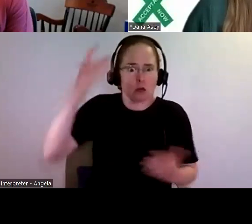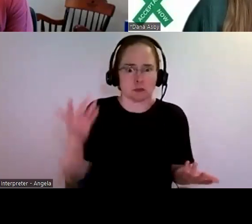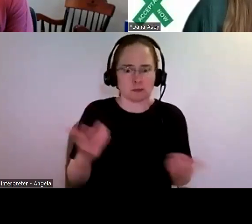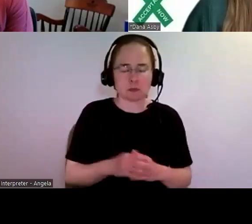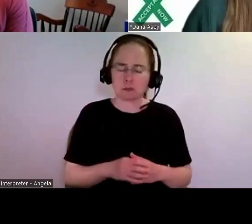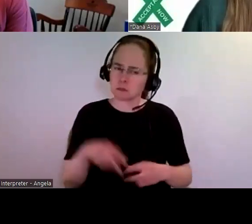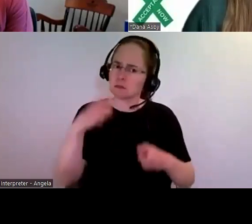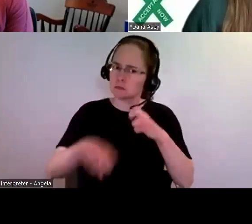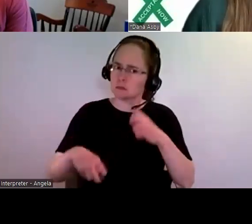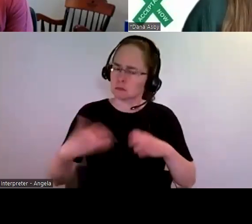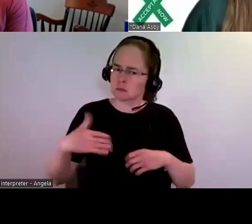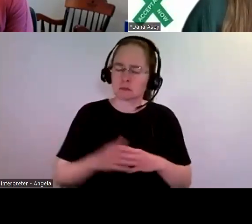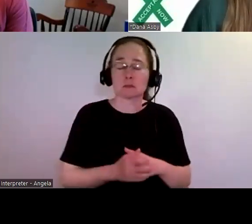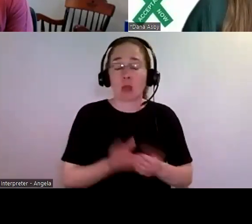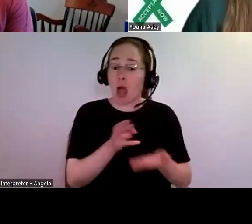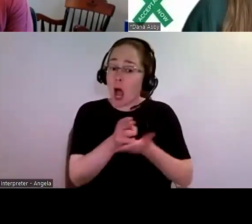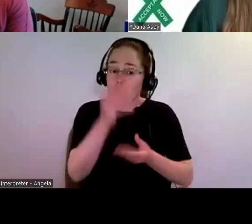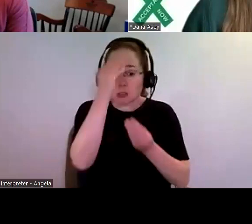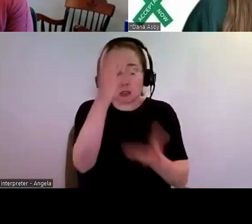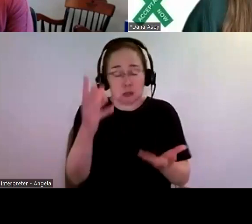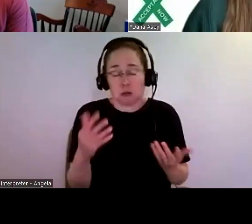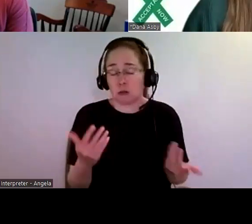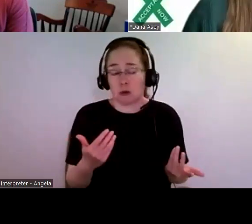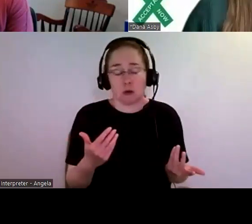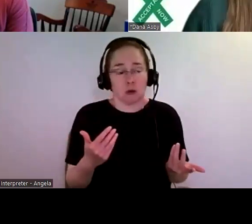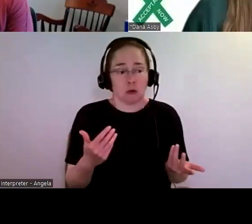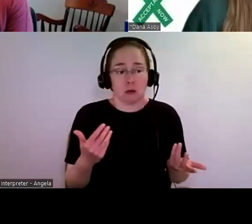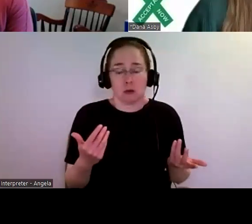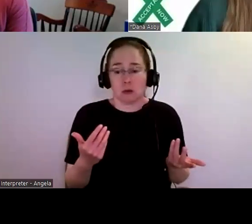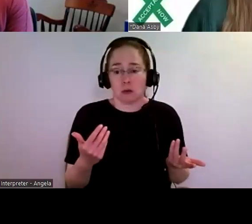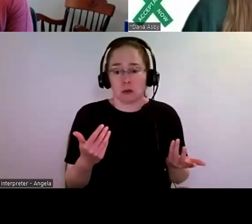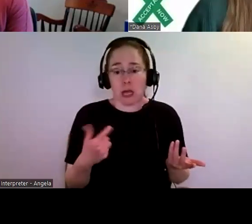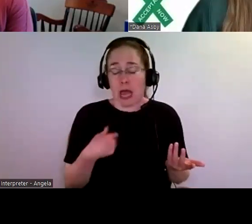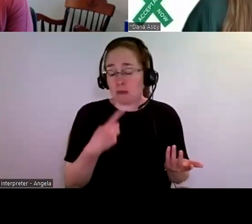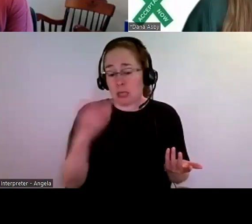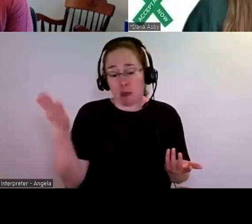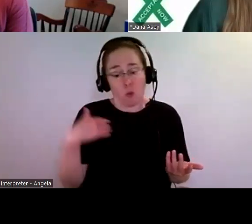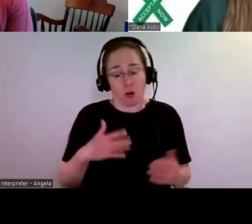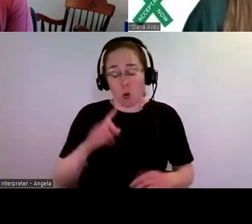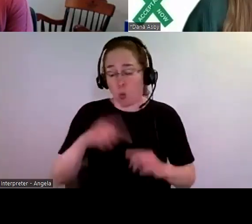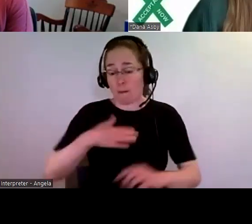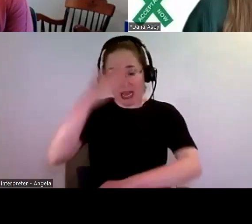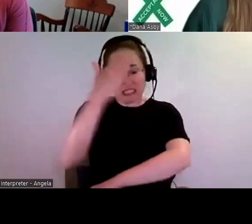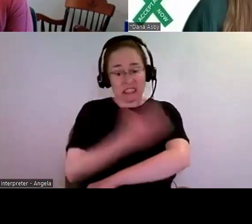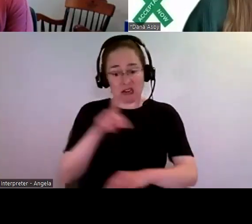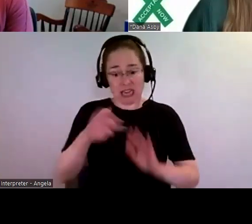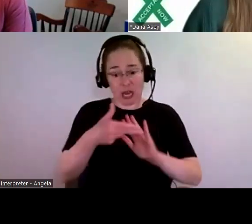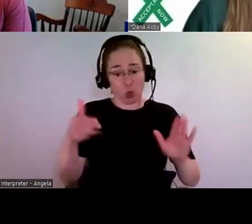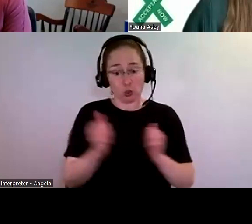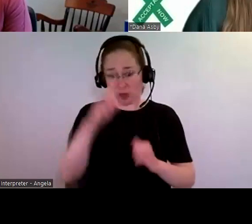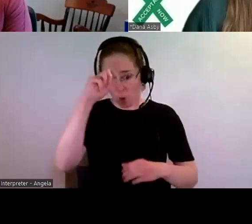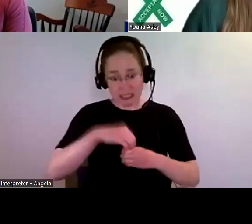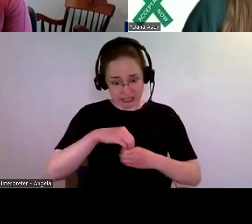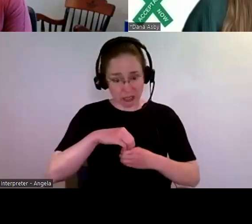very difficult. I'll be perfectly honest with you. I have said before, when he was diagnosed earlier with the